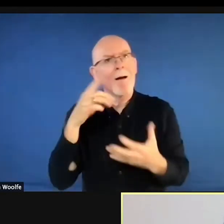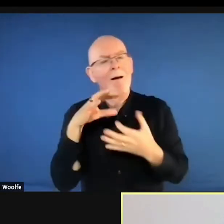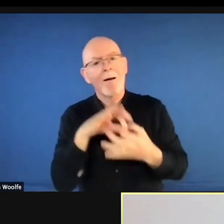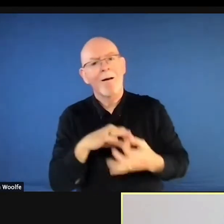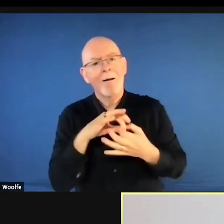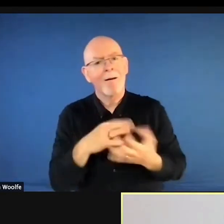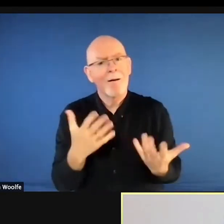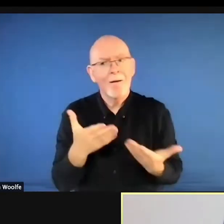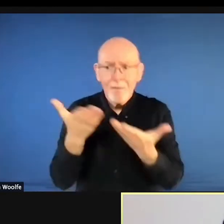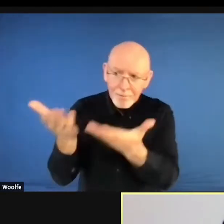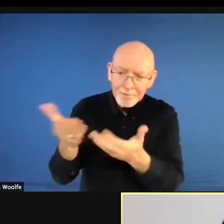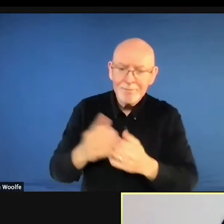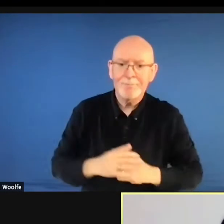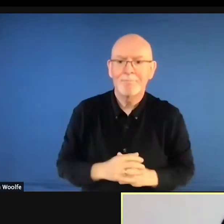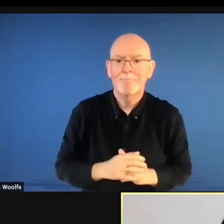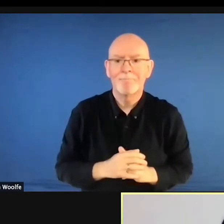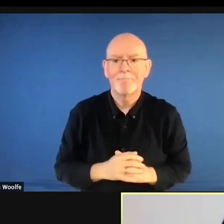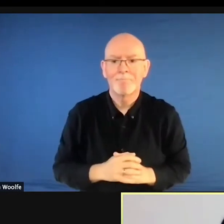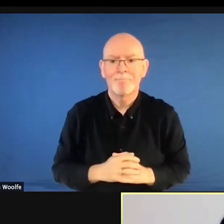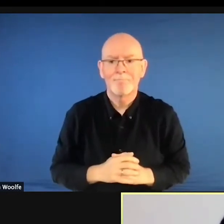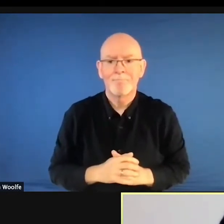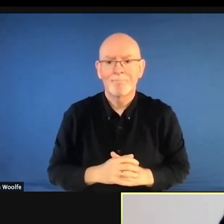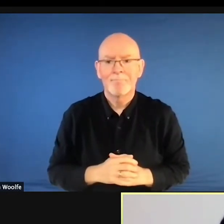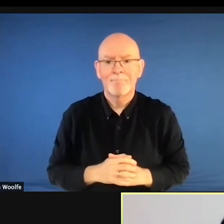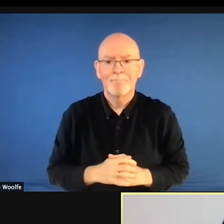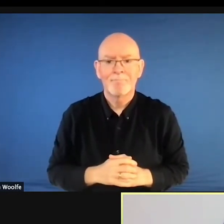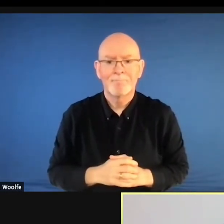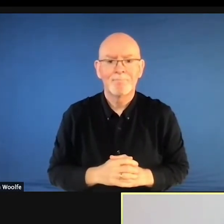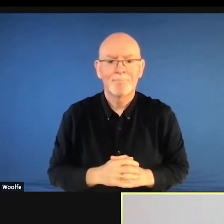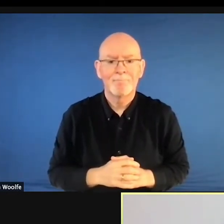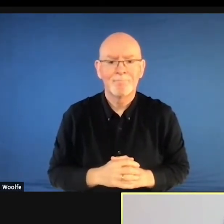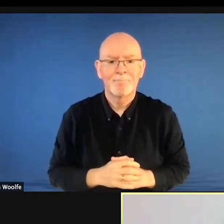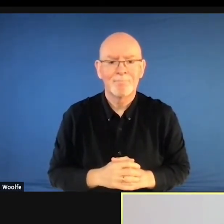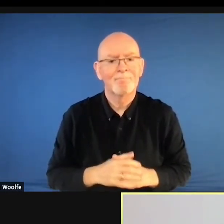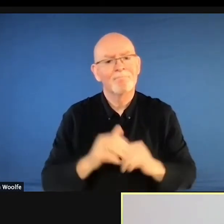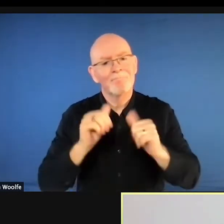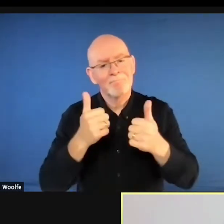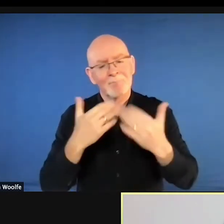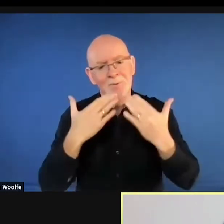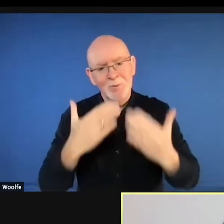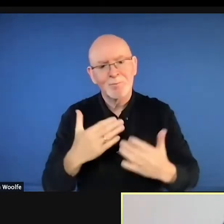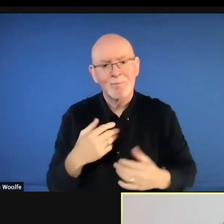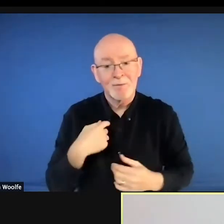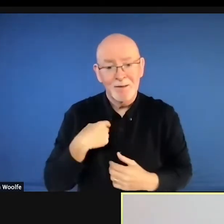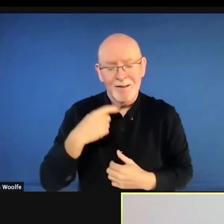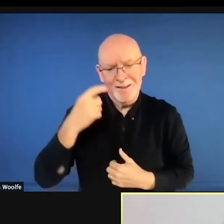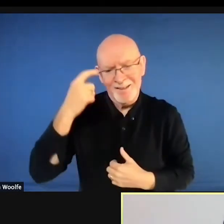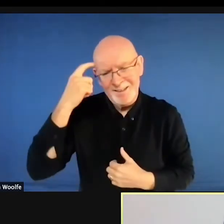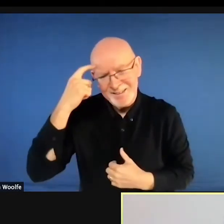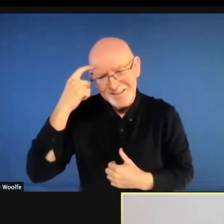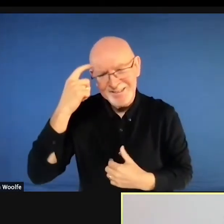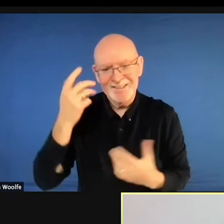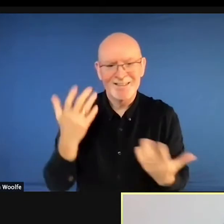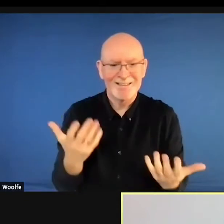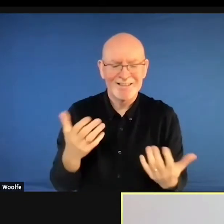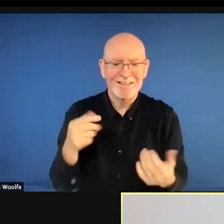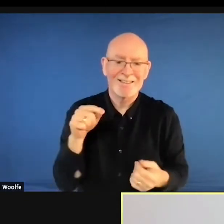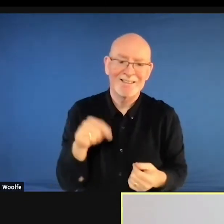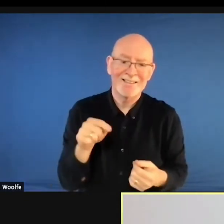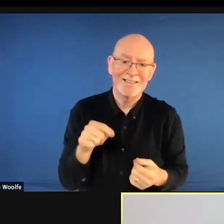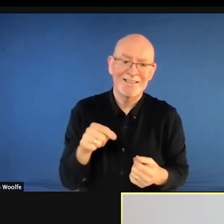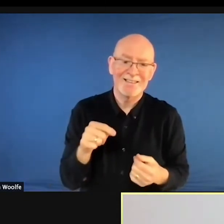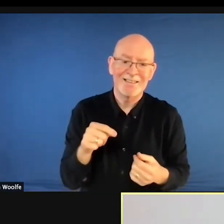Idil and Geoff raised was very important concern. And because right